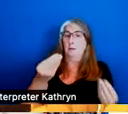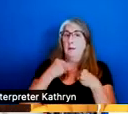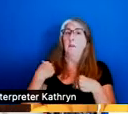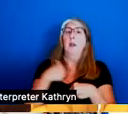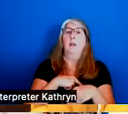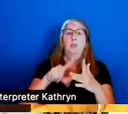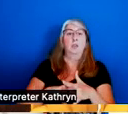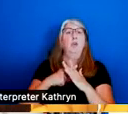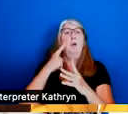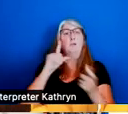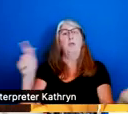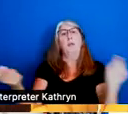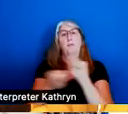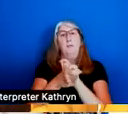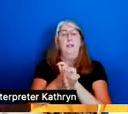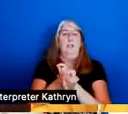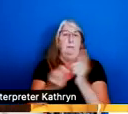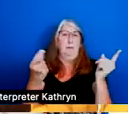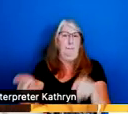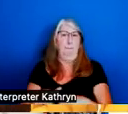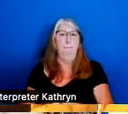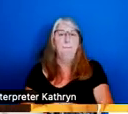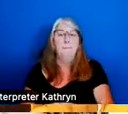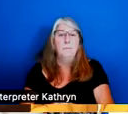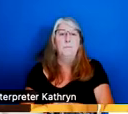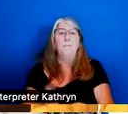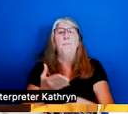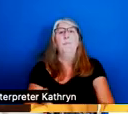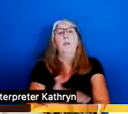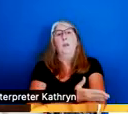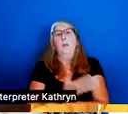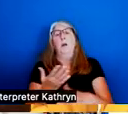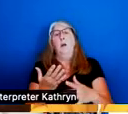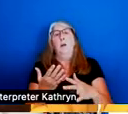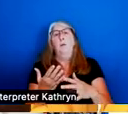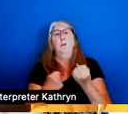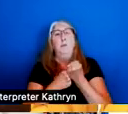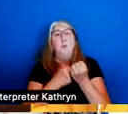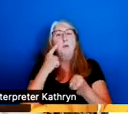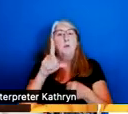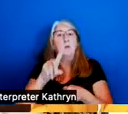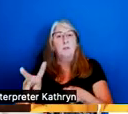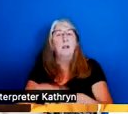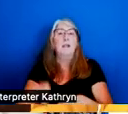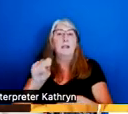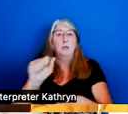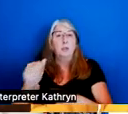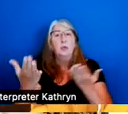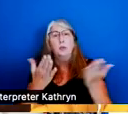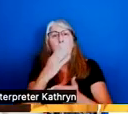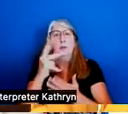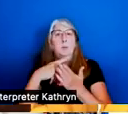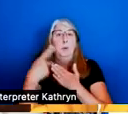pad for transformational change. Increased support for domestic violence and sexual assault services and